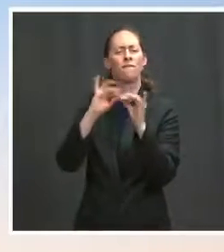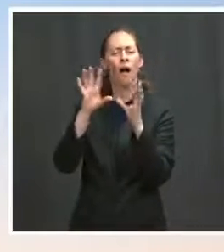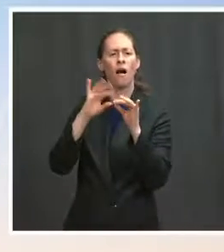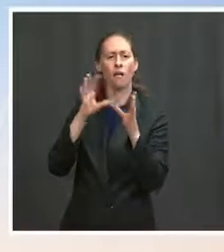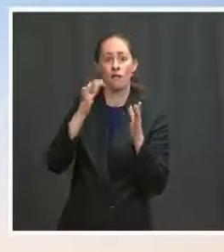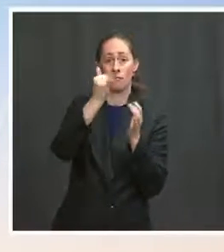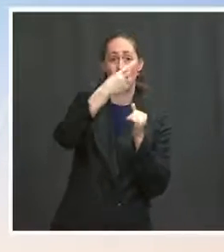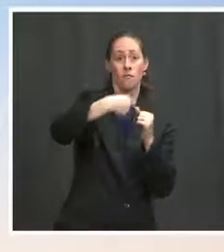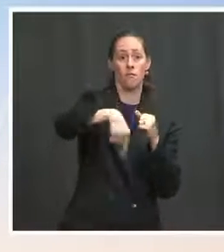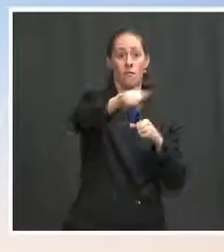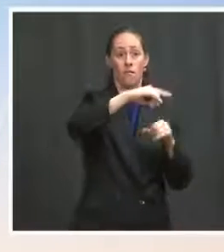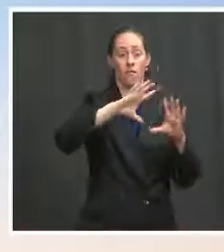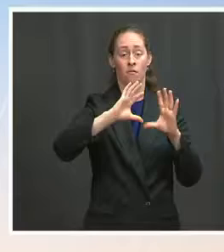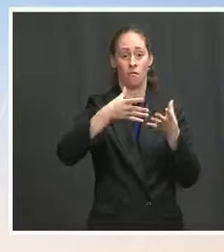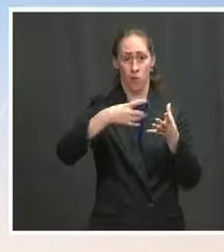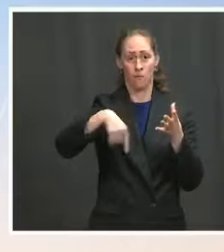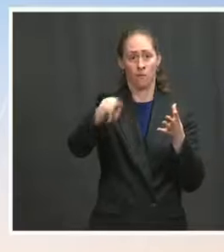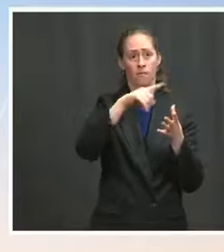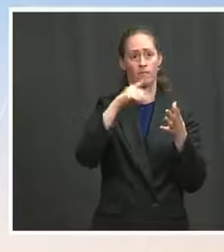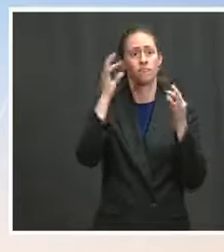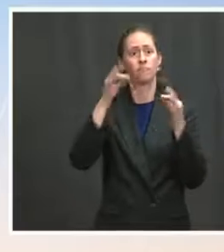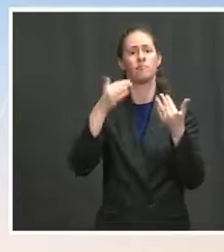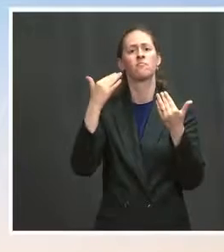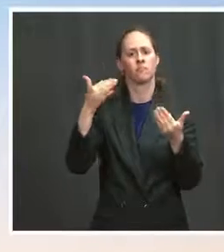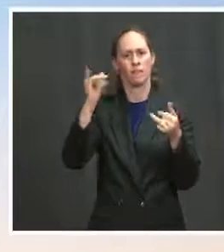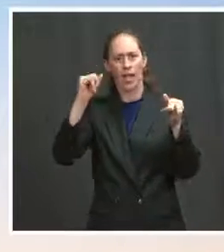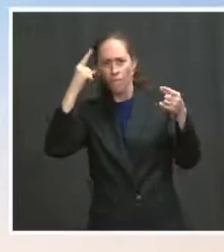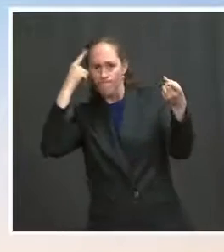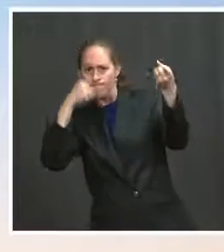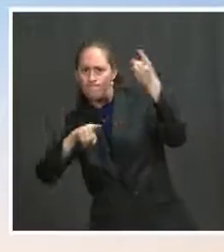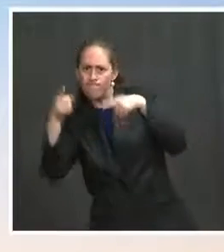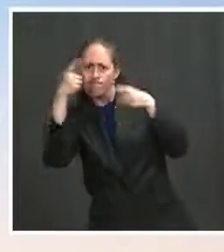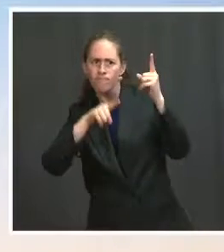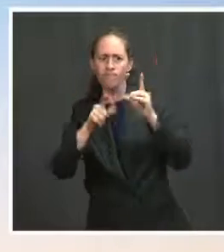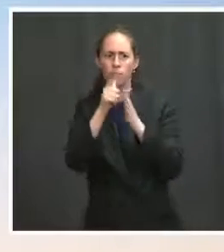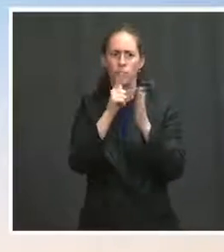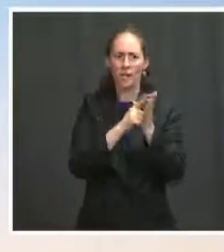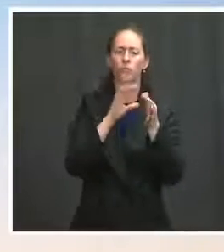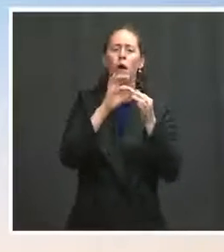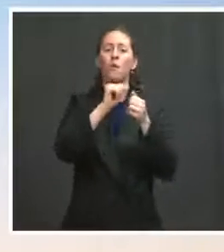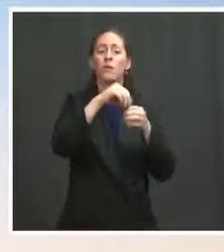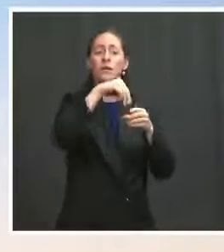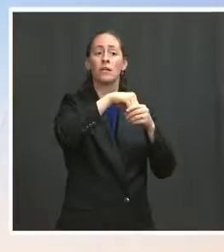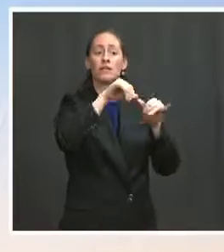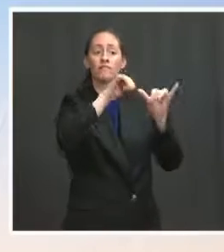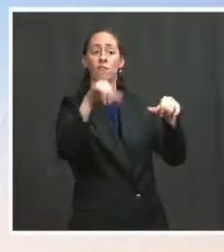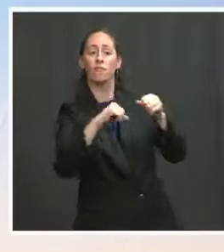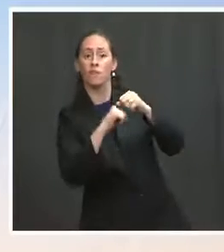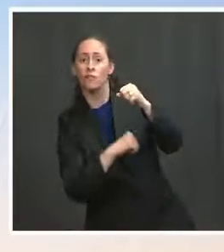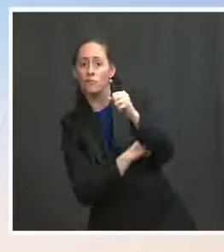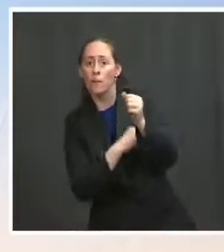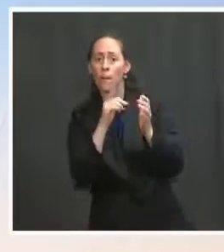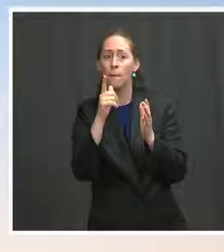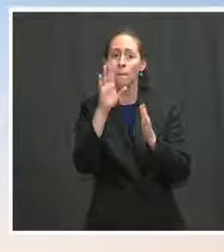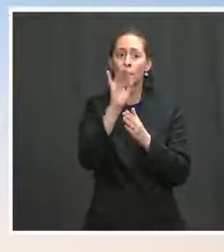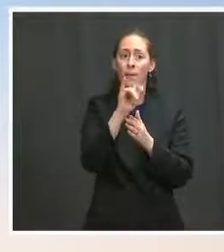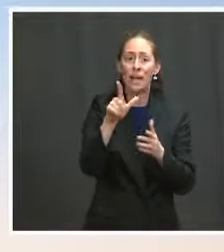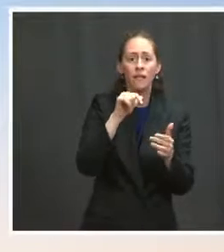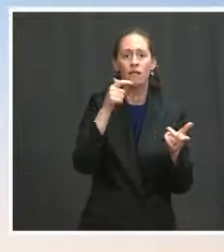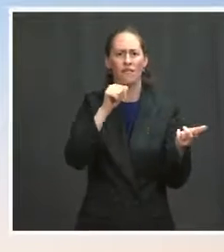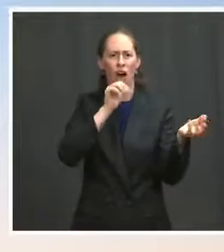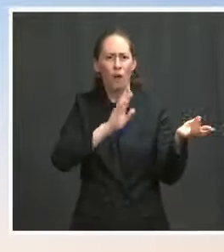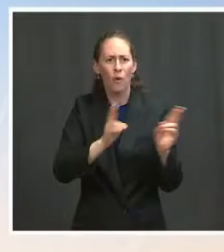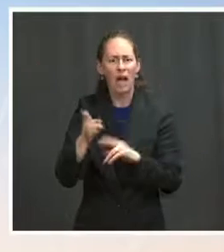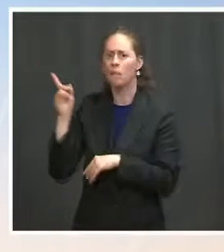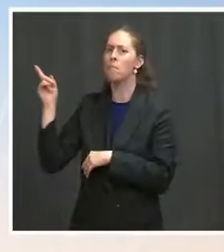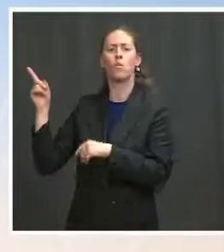bipartisan bill, but the reconciliation bill is not done yet, the president said yesterday, I won't sign it, and that is the White House position on it? Well, let me just